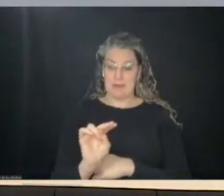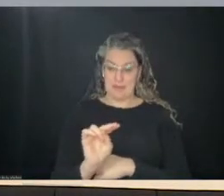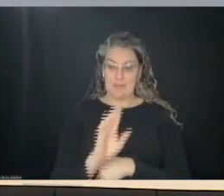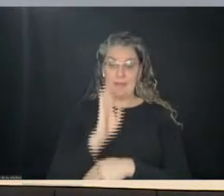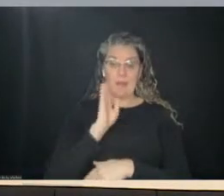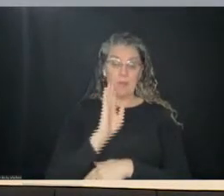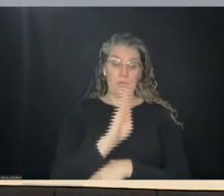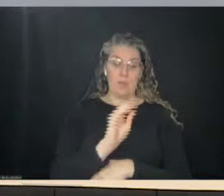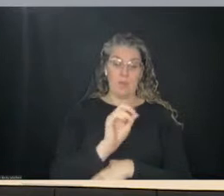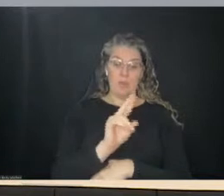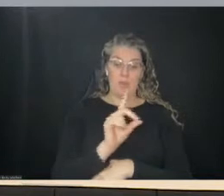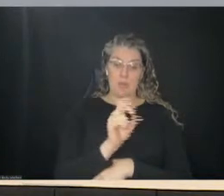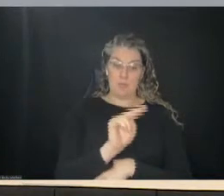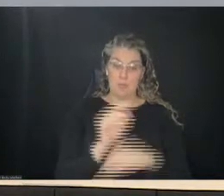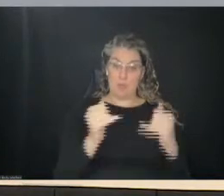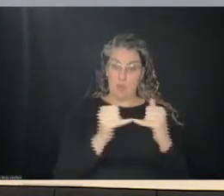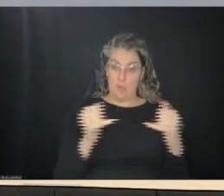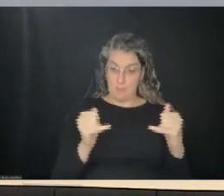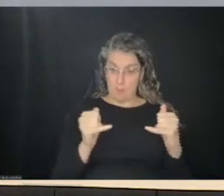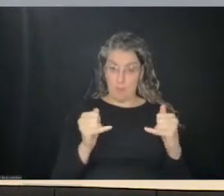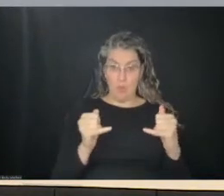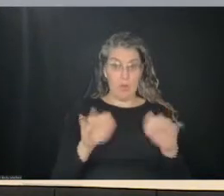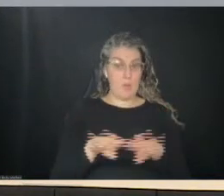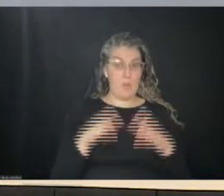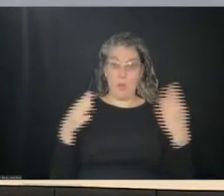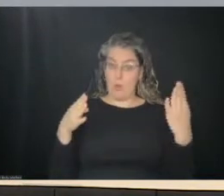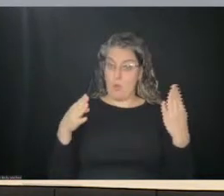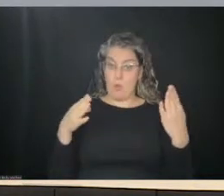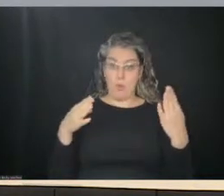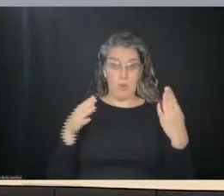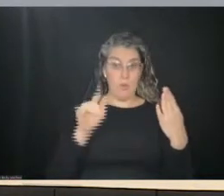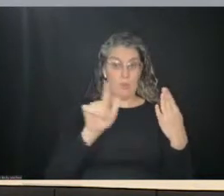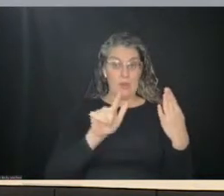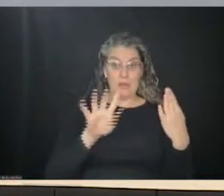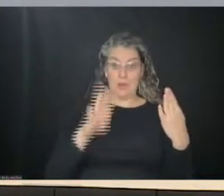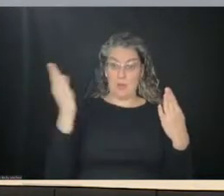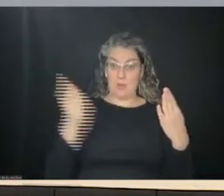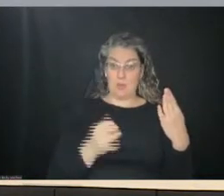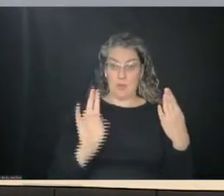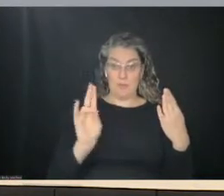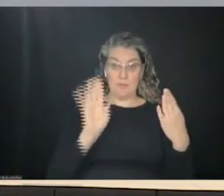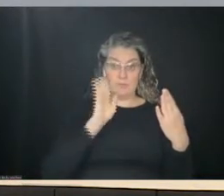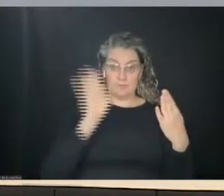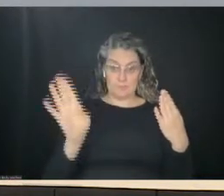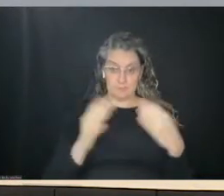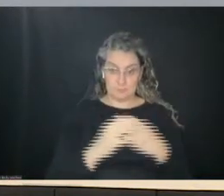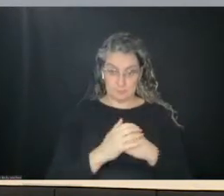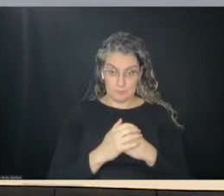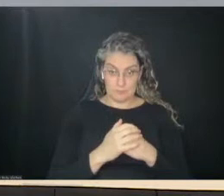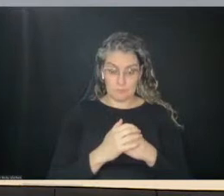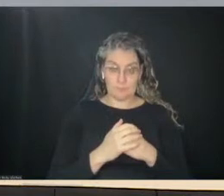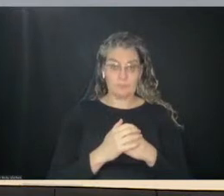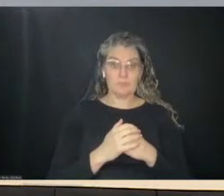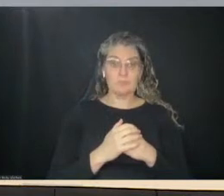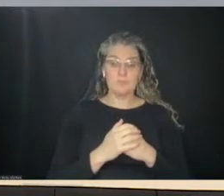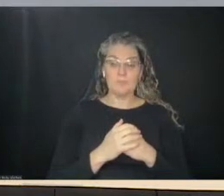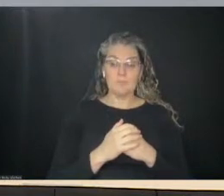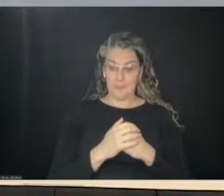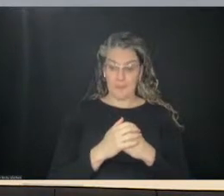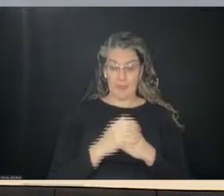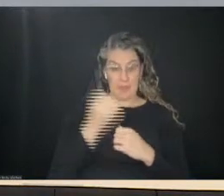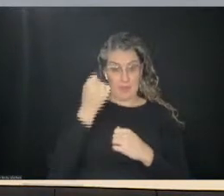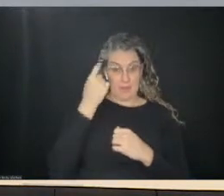Borden. I'd like to provide some additional information regarding the moving forward plan. Effective June